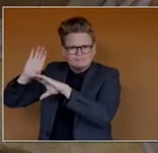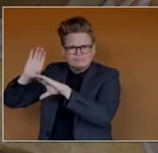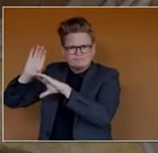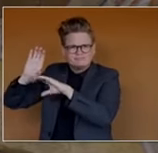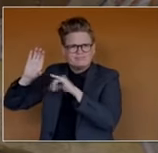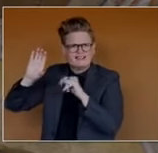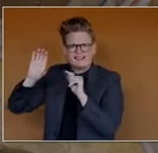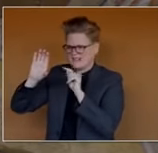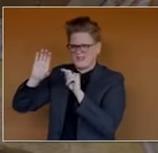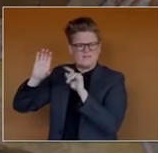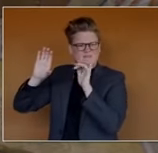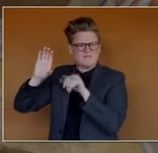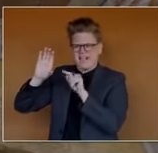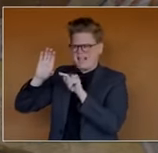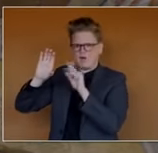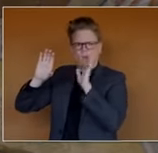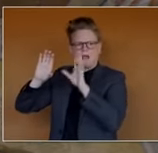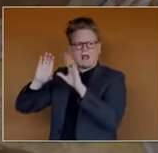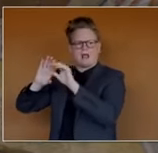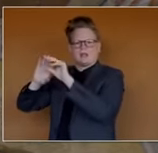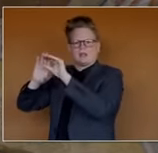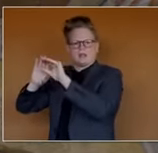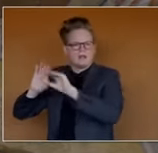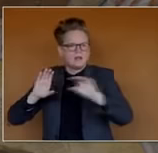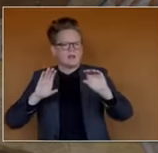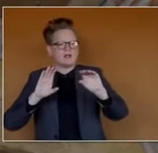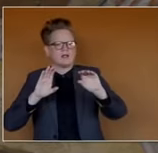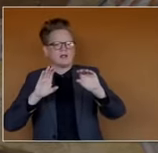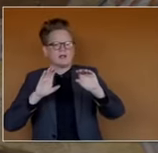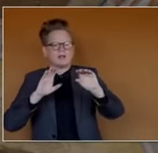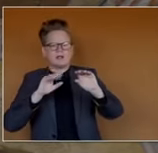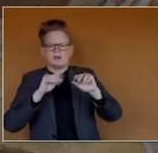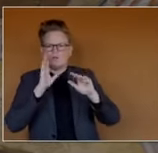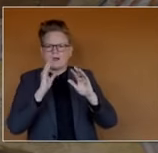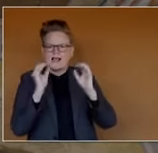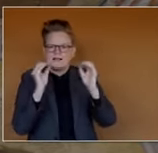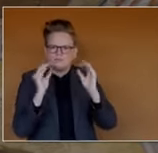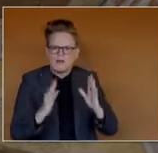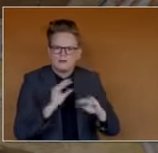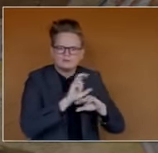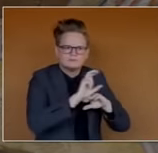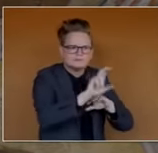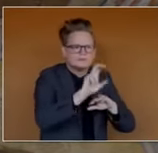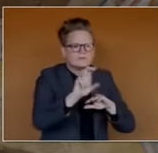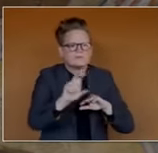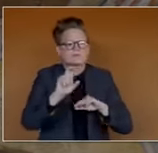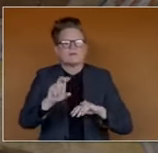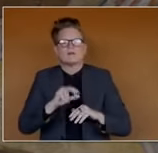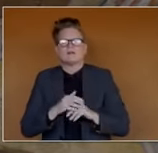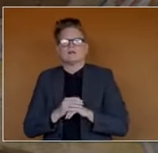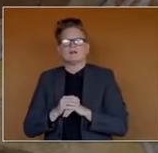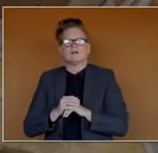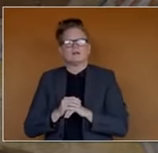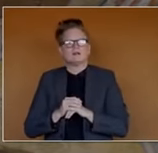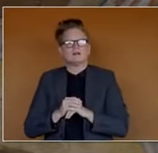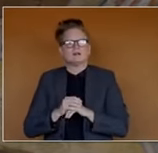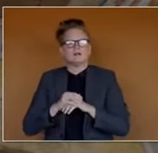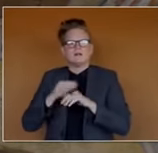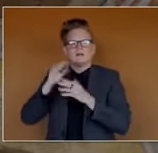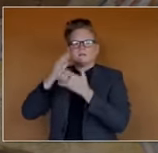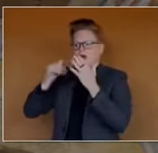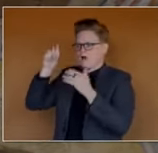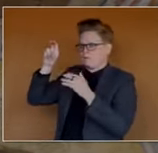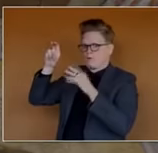through 14 education under Prop 98, a portion of that will be set aside under Prop 2 to pay down